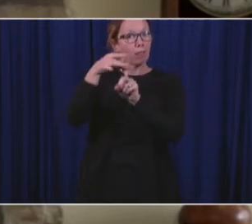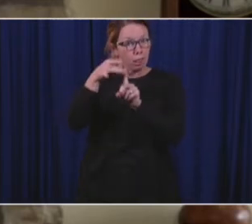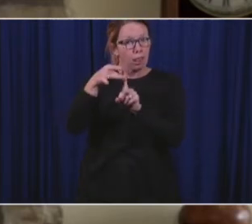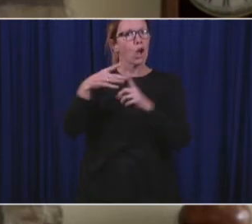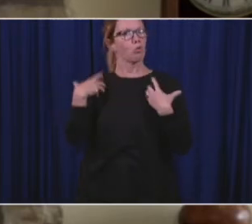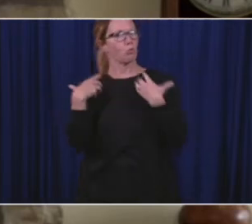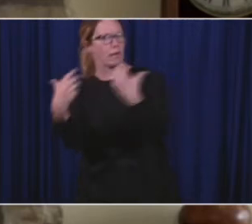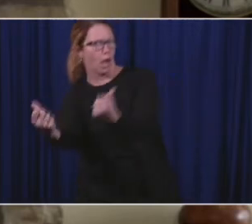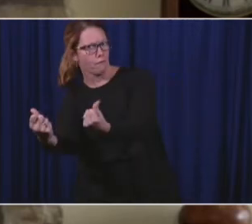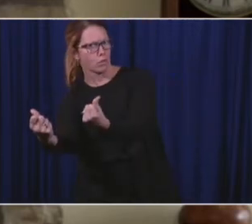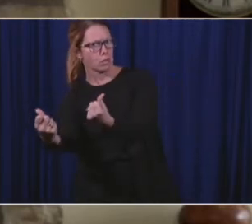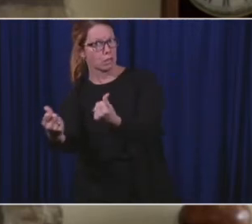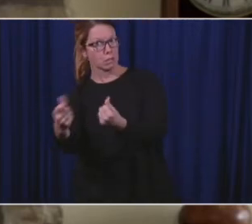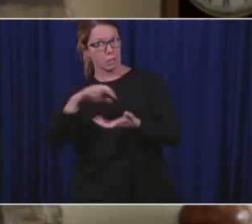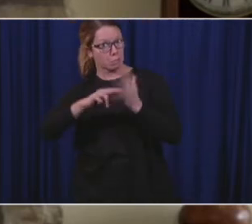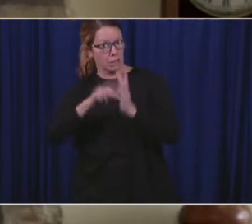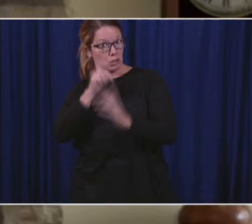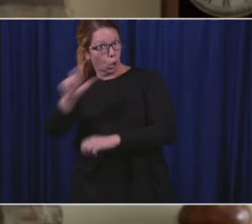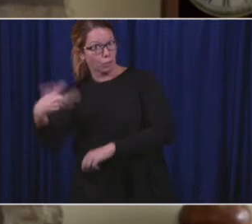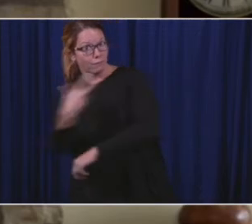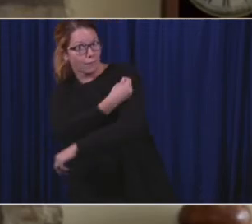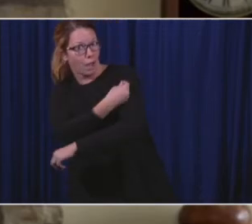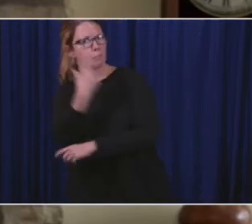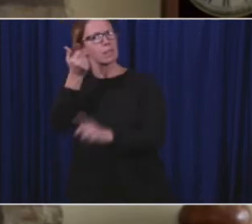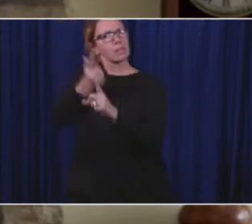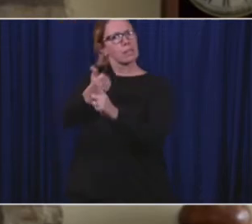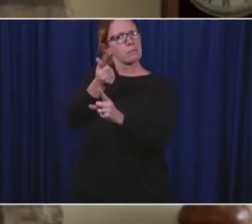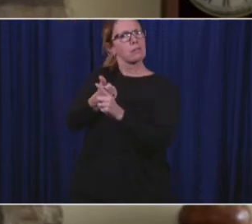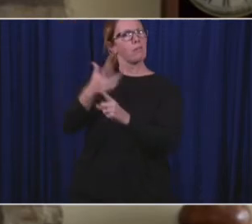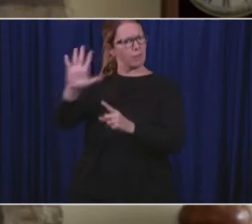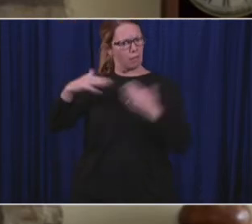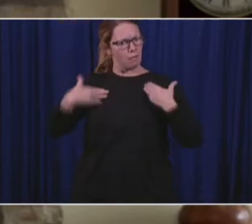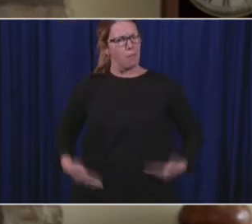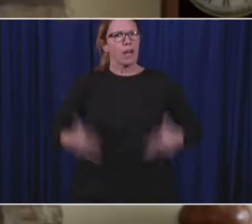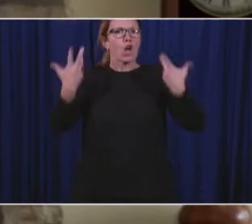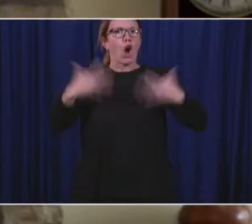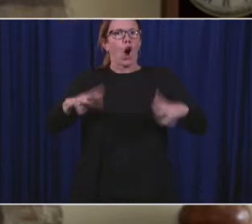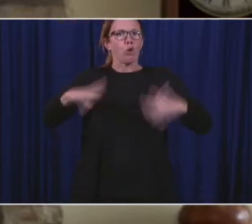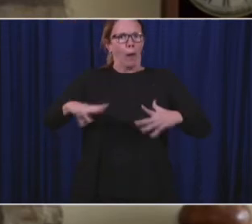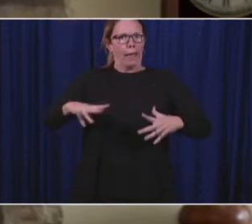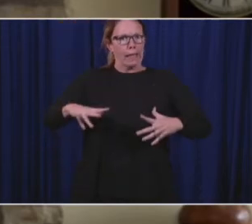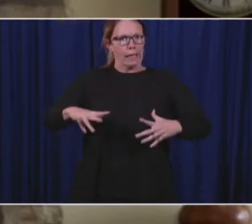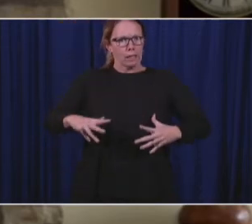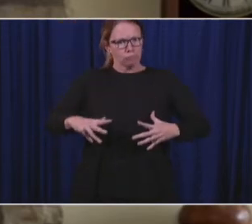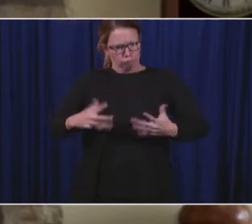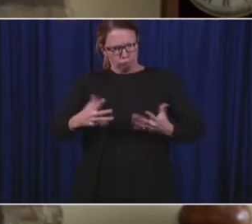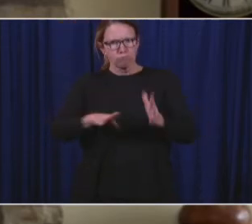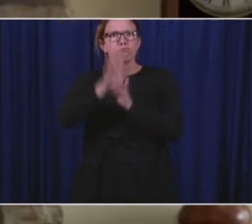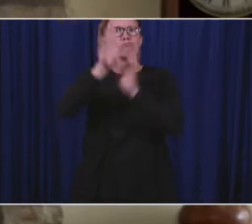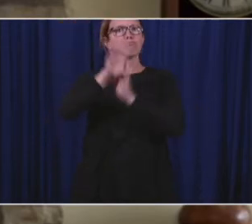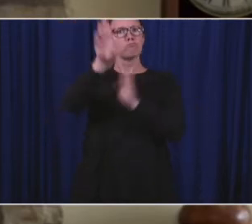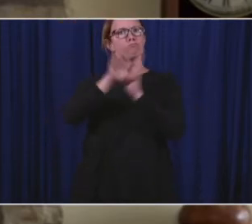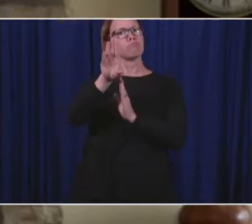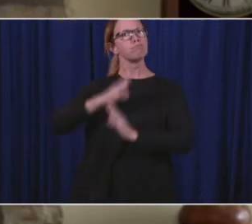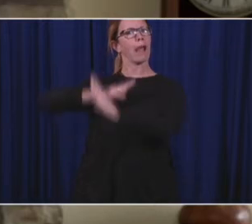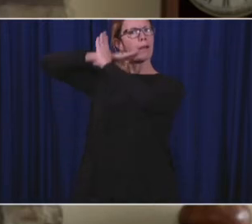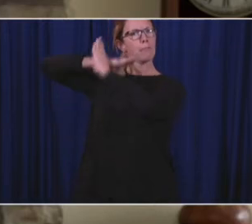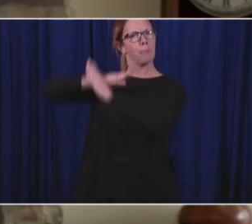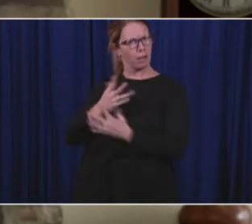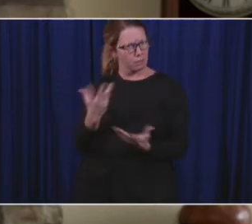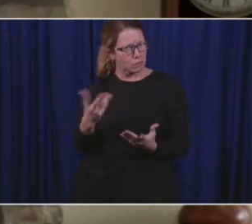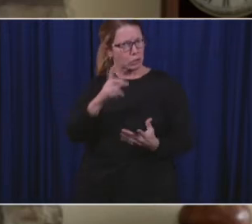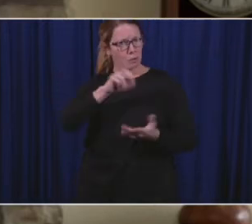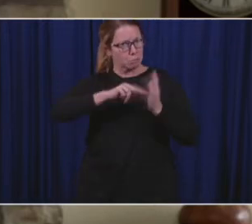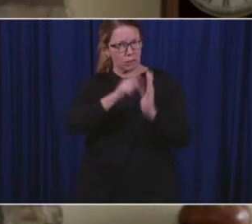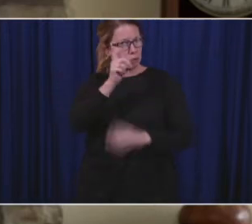people producing their own antibodies? And couldn't we stretch the vaccine further if we're not giving it to people who have already had